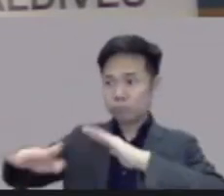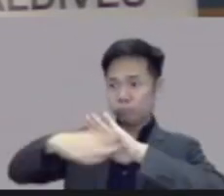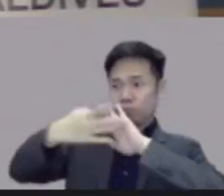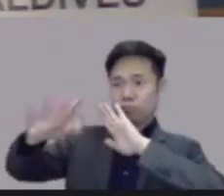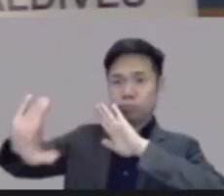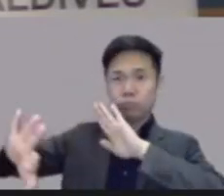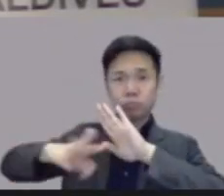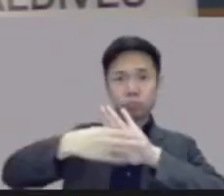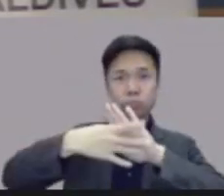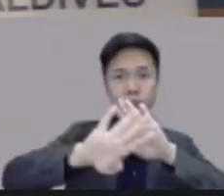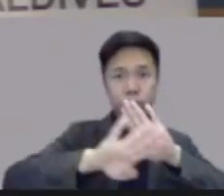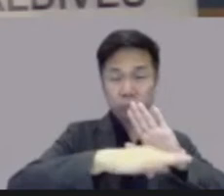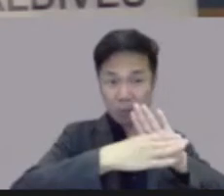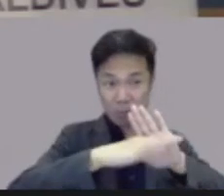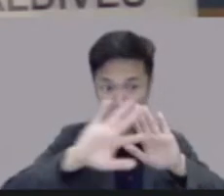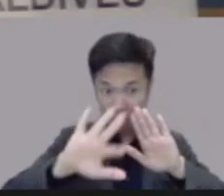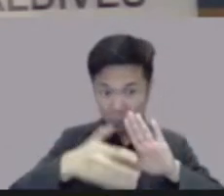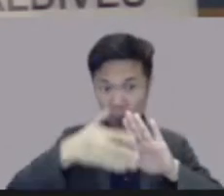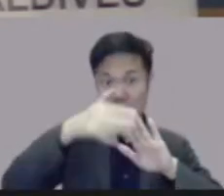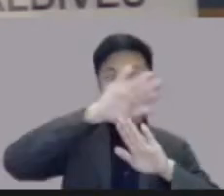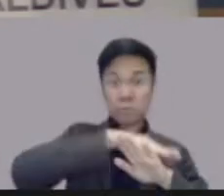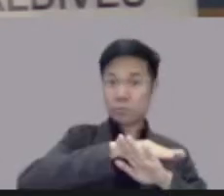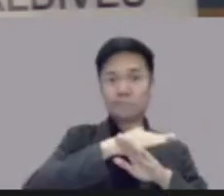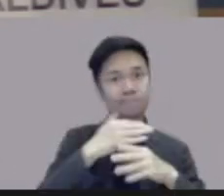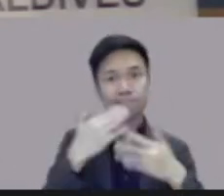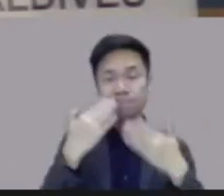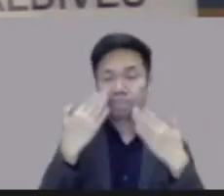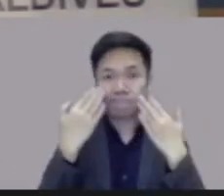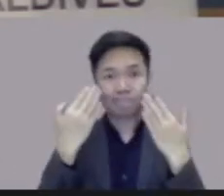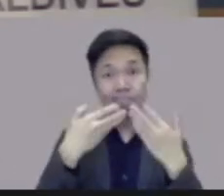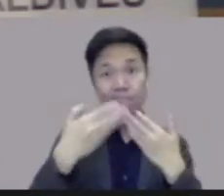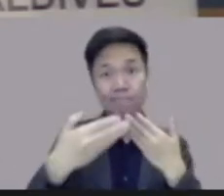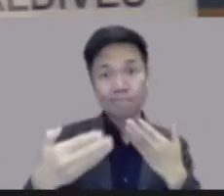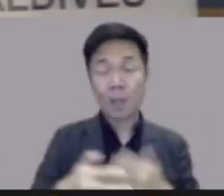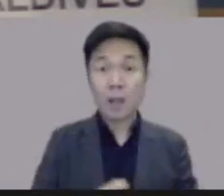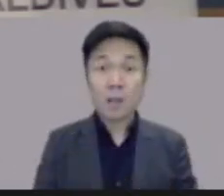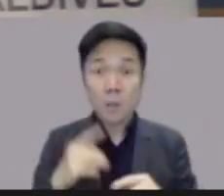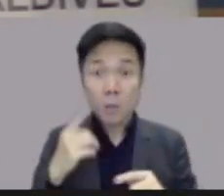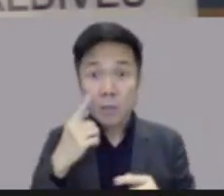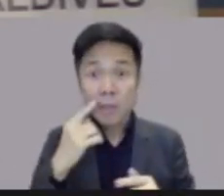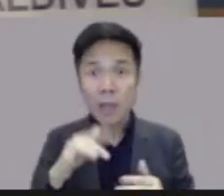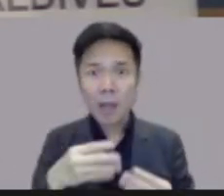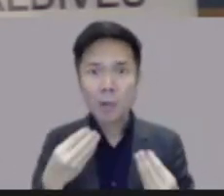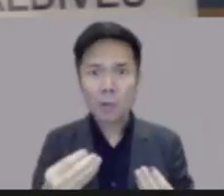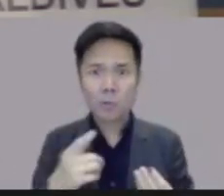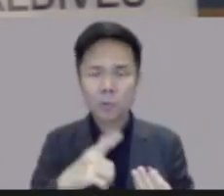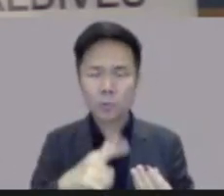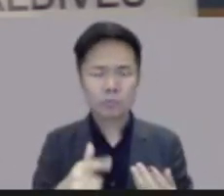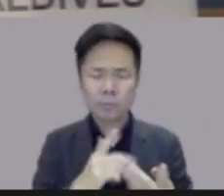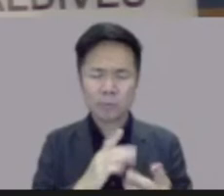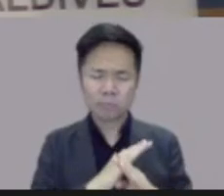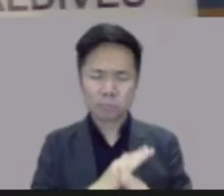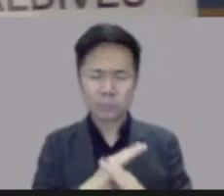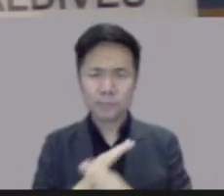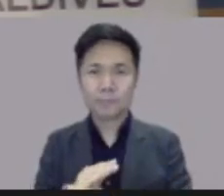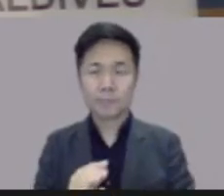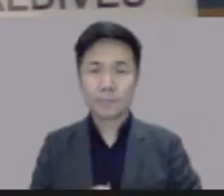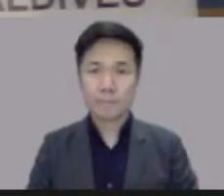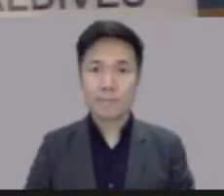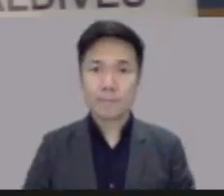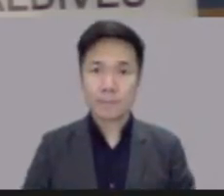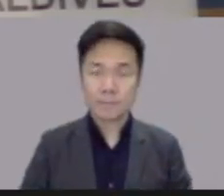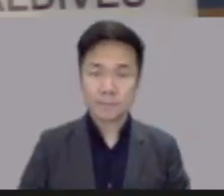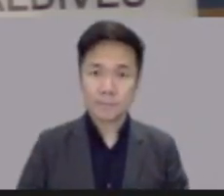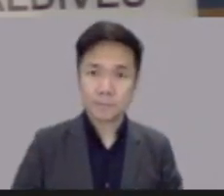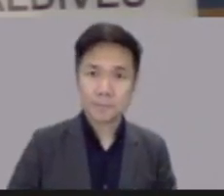global Collective effort by World governments and its citizens is required to tackle these issues effectively in efforts to in efforts to